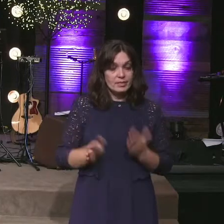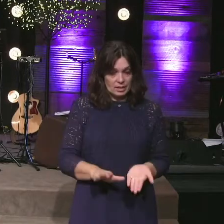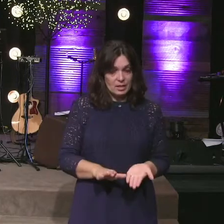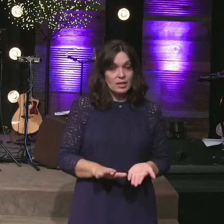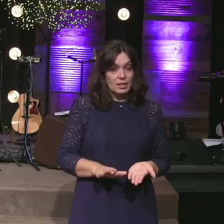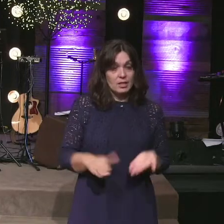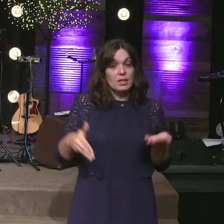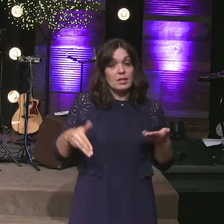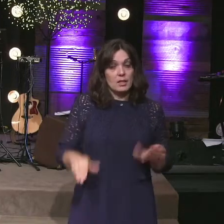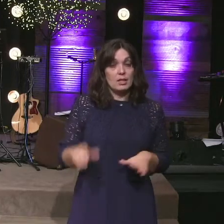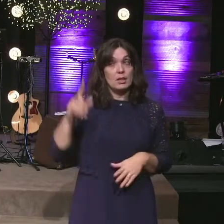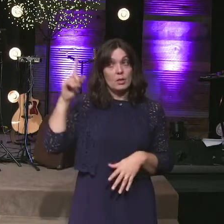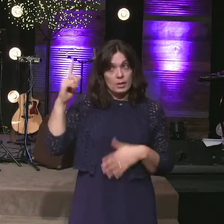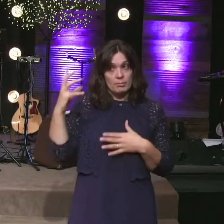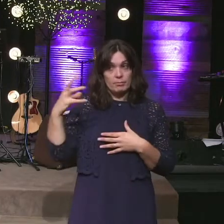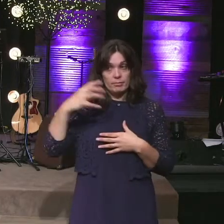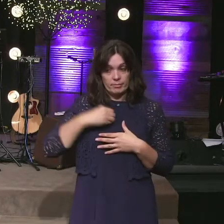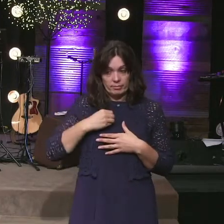one